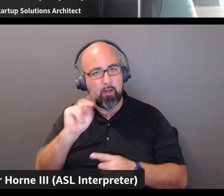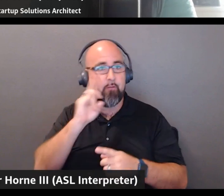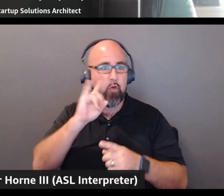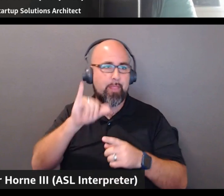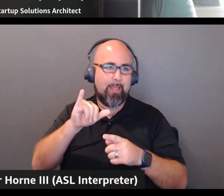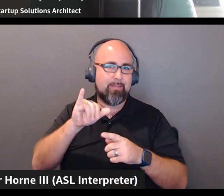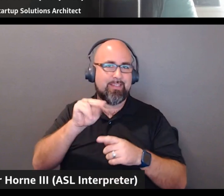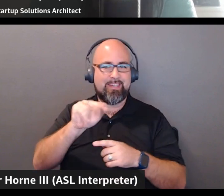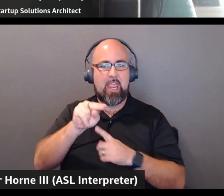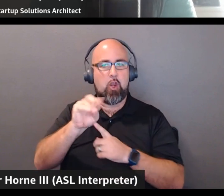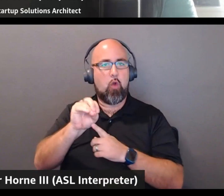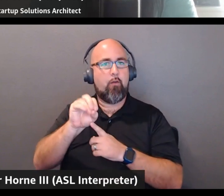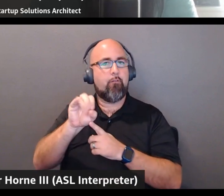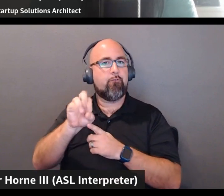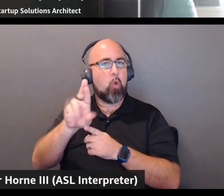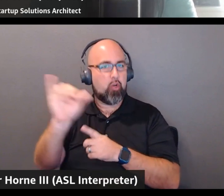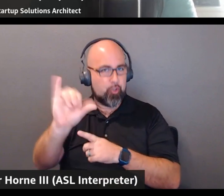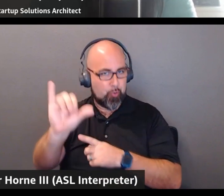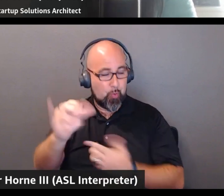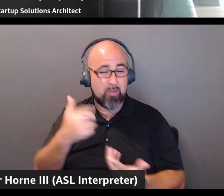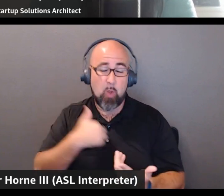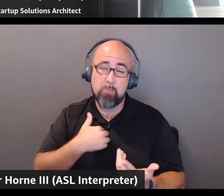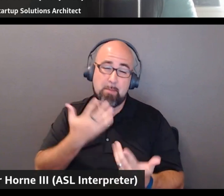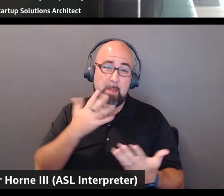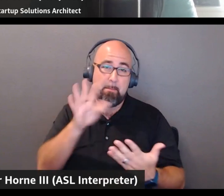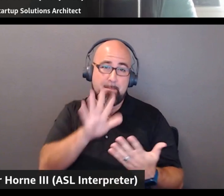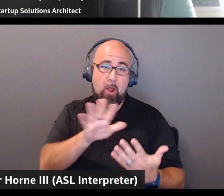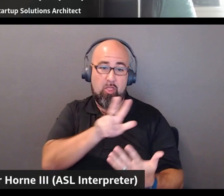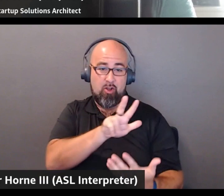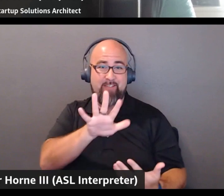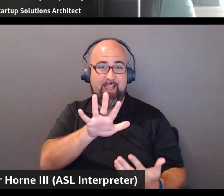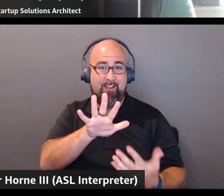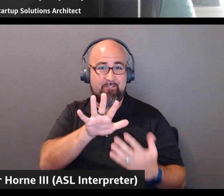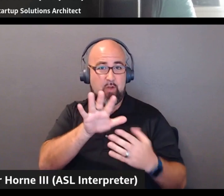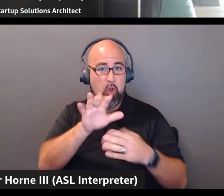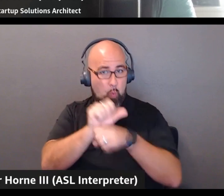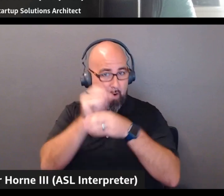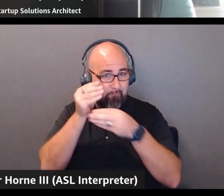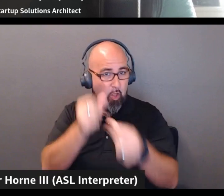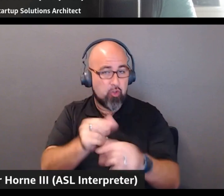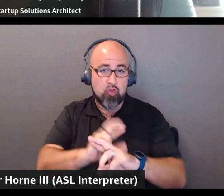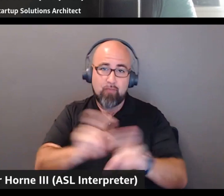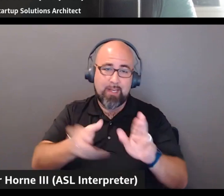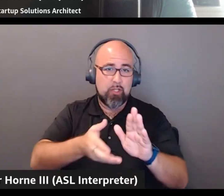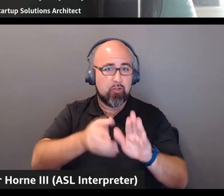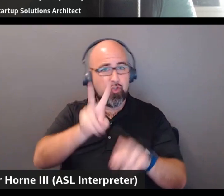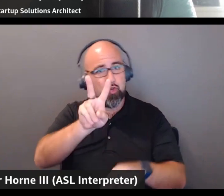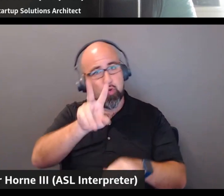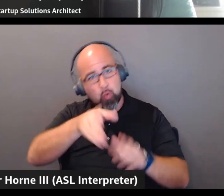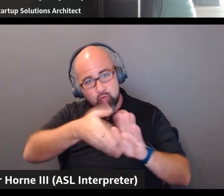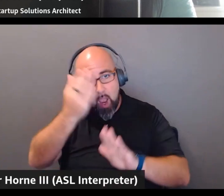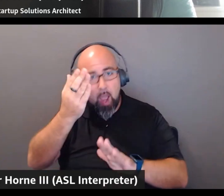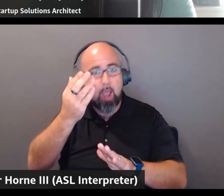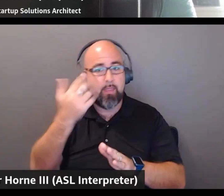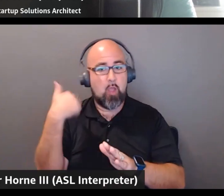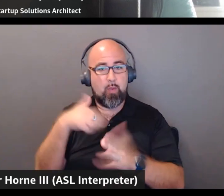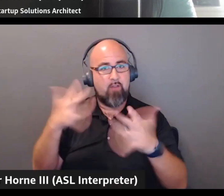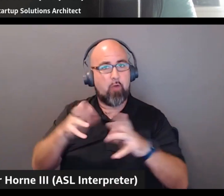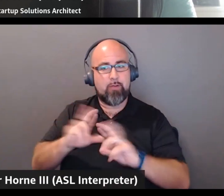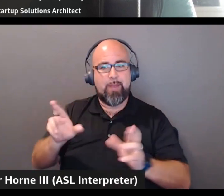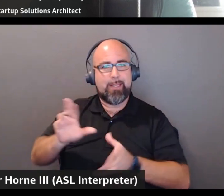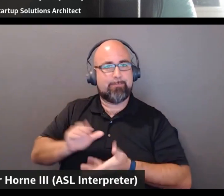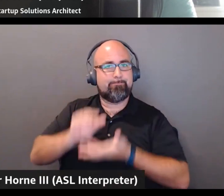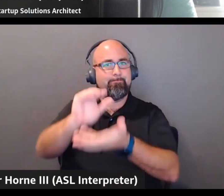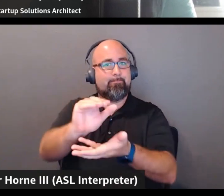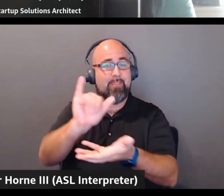Nanopore. So about 35 workflows, Ready2Run workflows that we have prepackaged. And this is only the